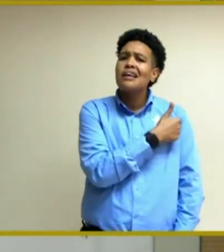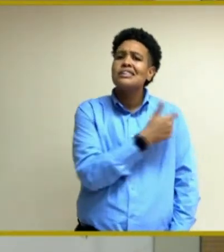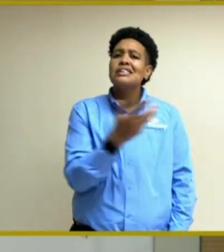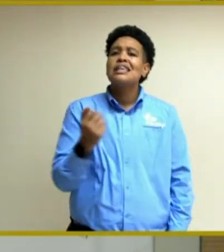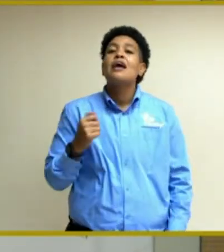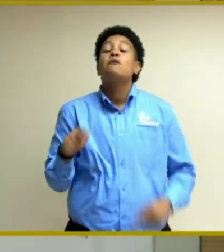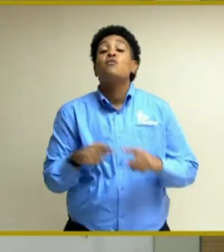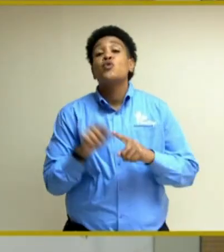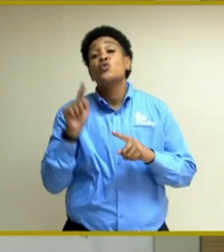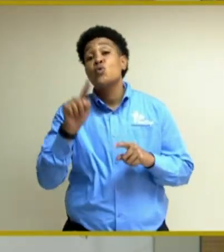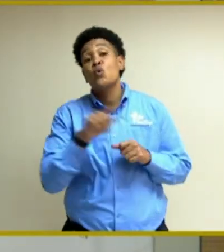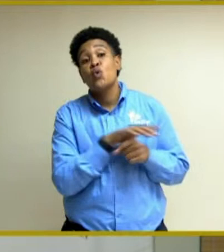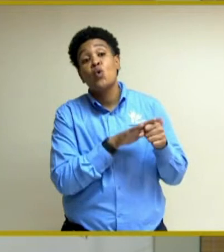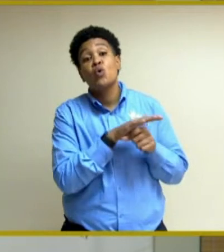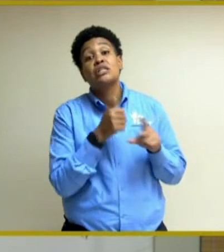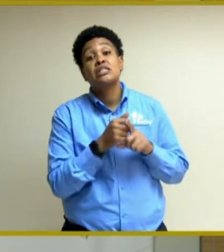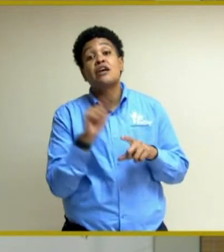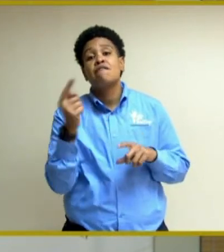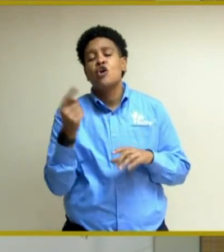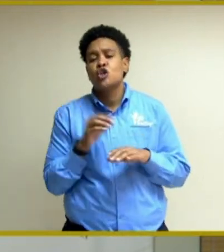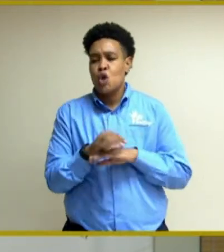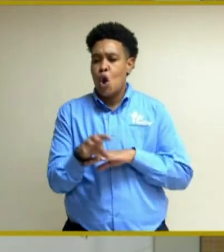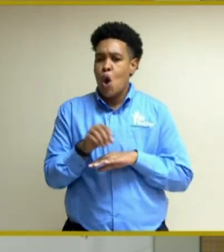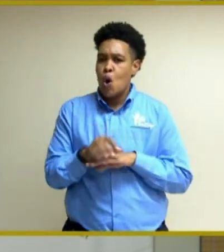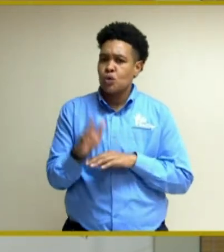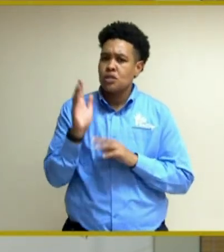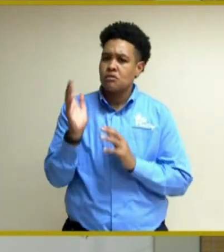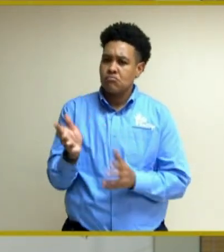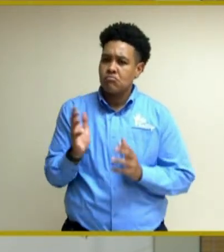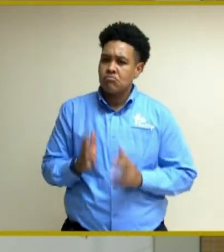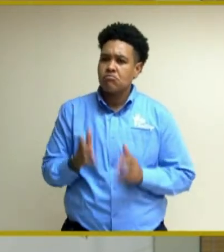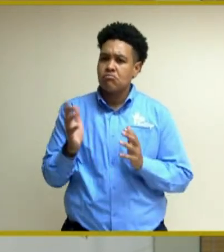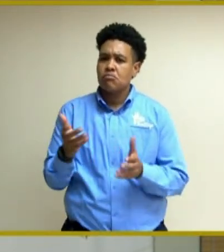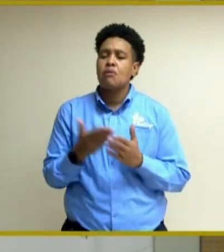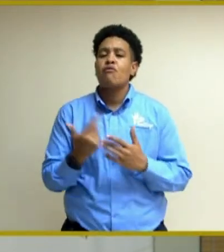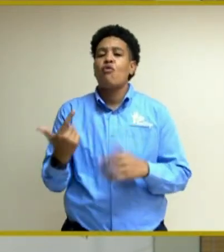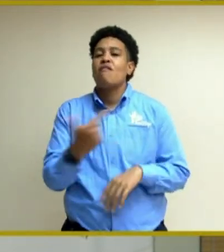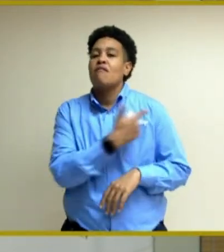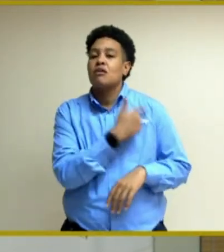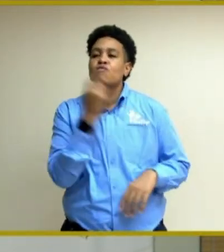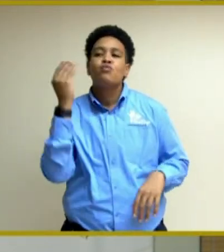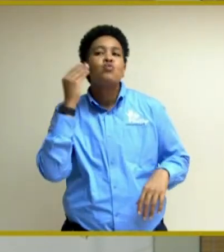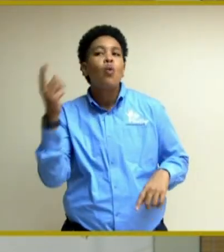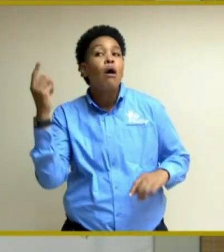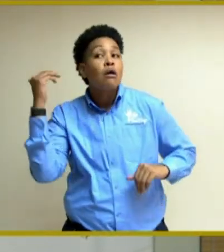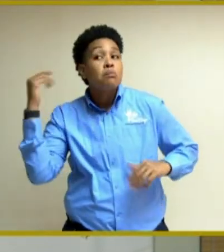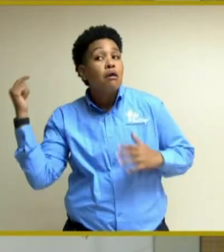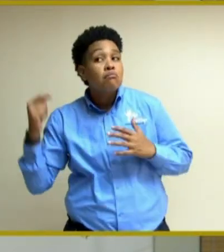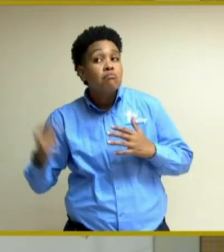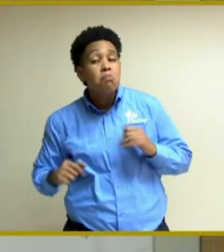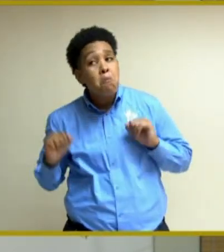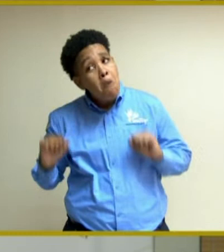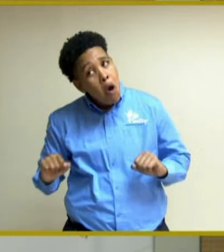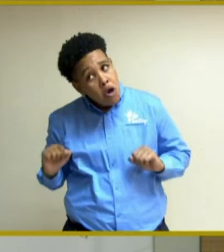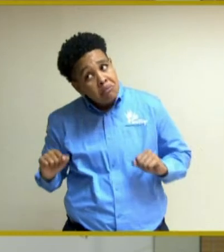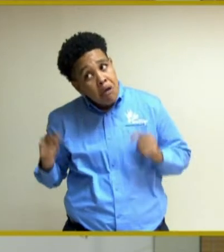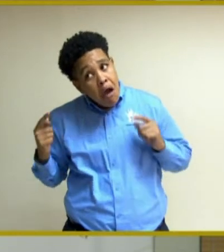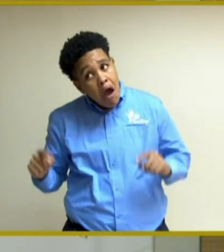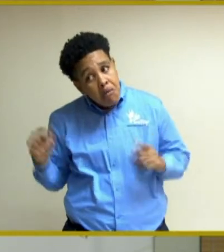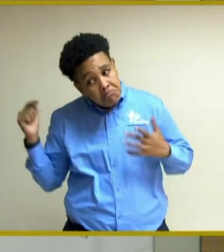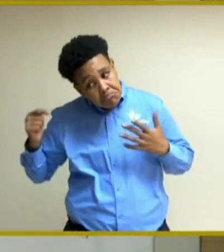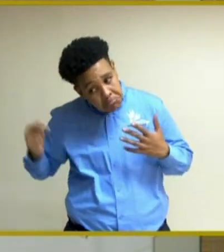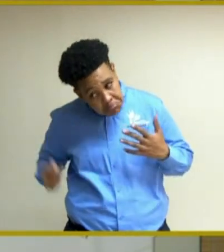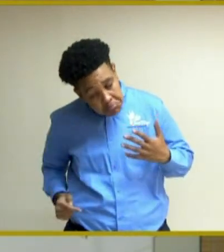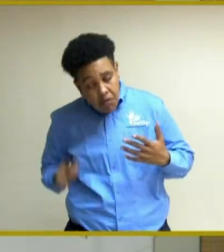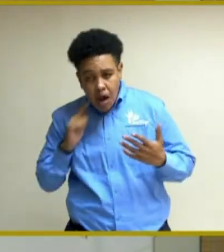When you go to the site, you're first counseled before you get the vaccine. So you're told what to expect, what is going to happen as you